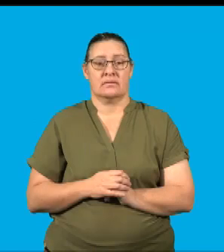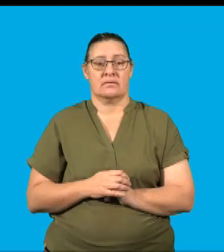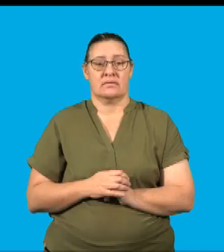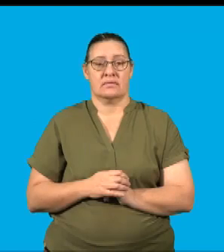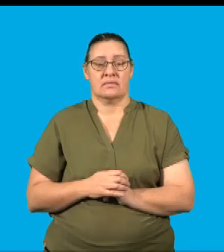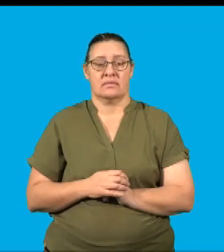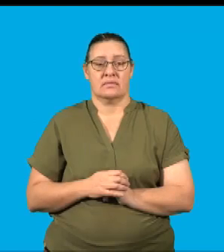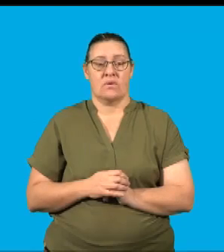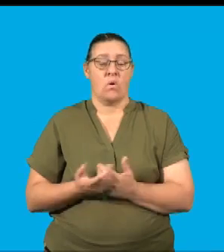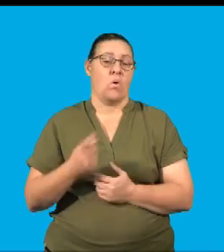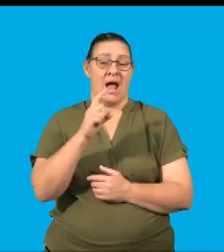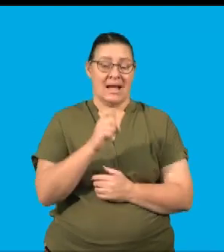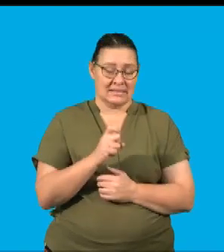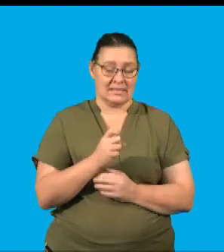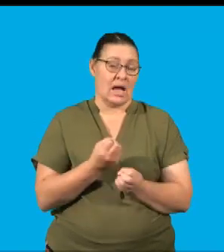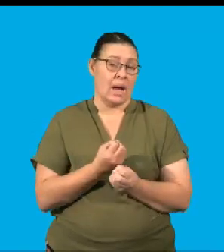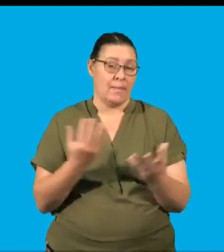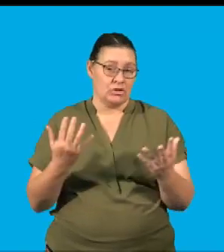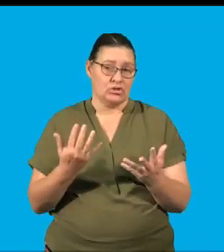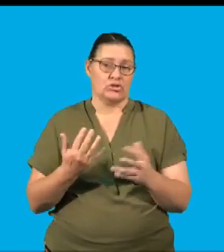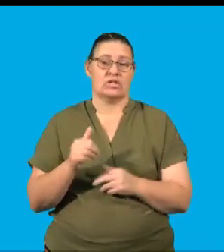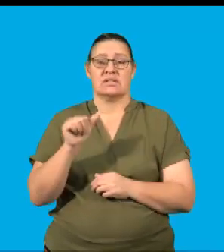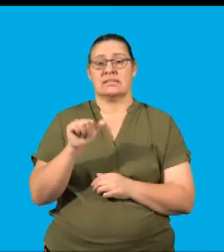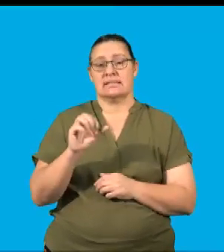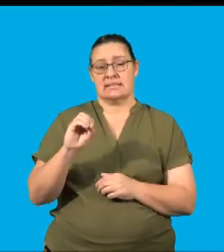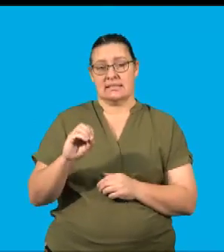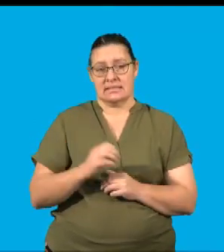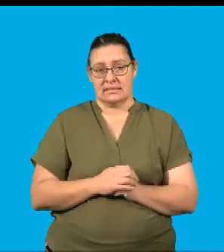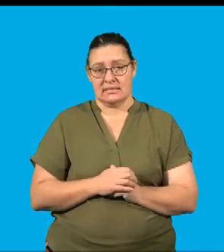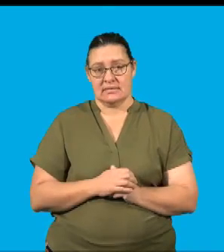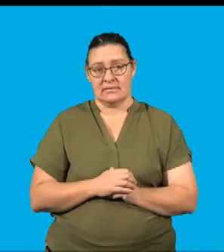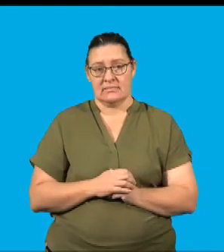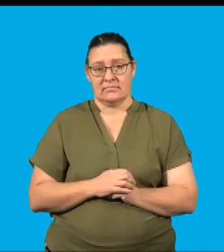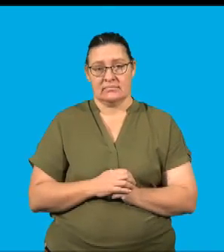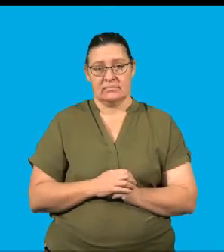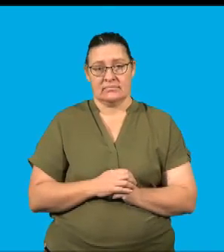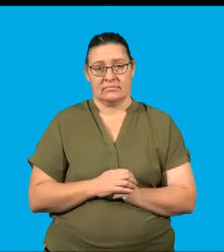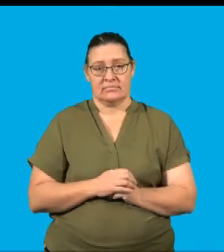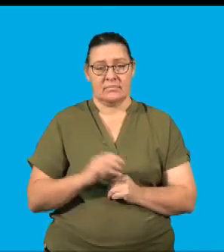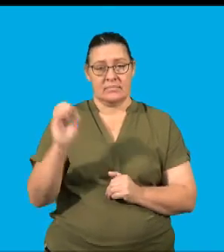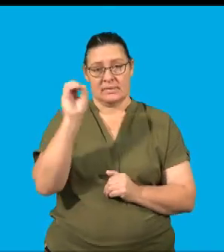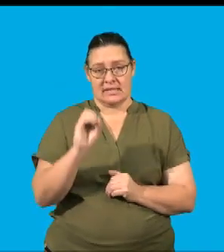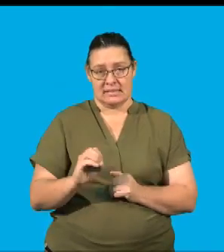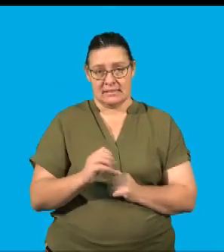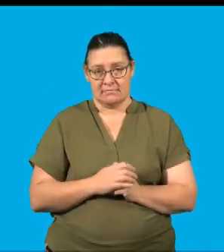or rather the value of x, it is actually equals to what? It is equals to